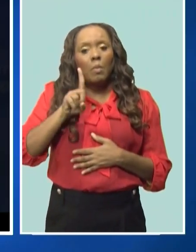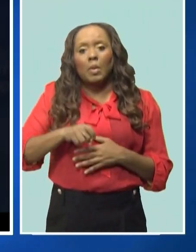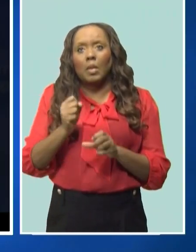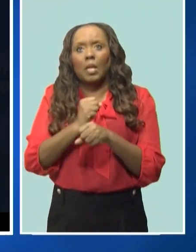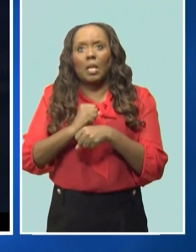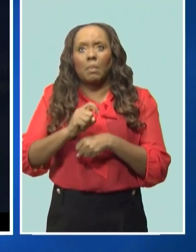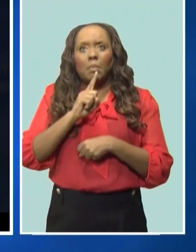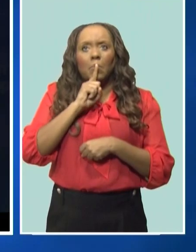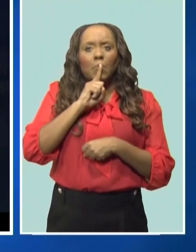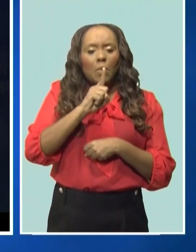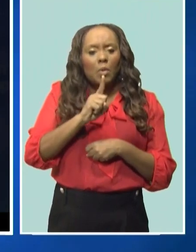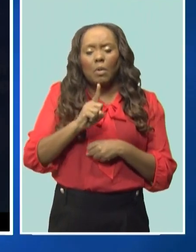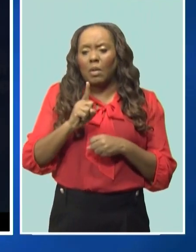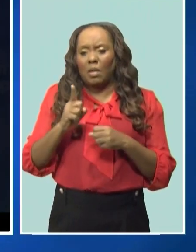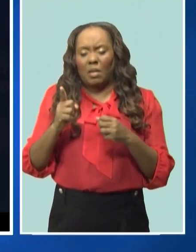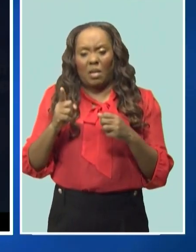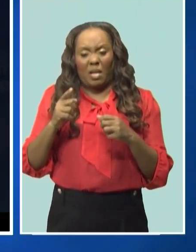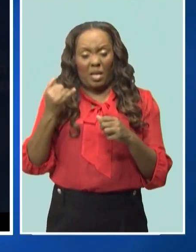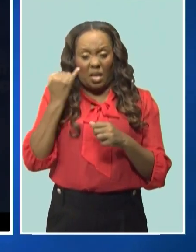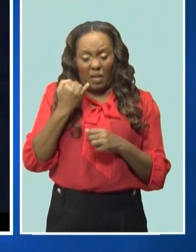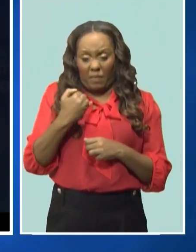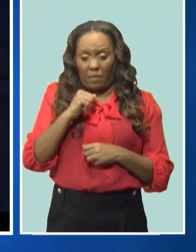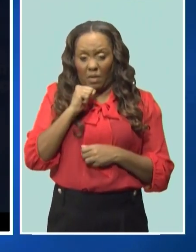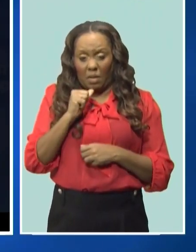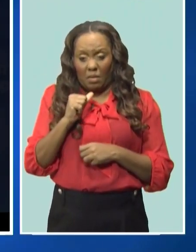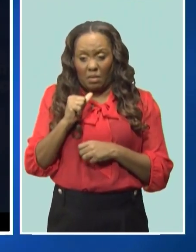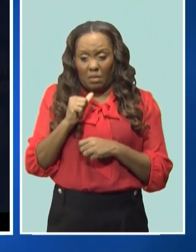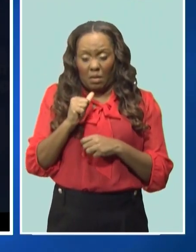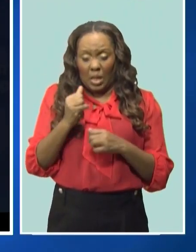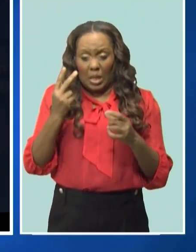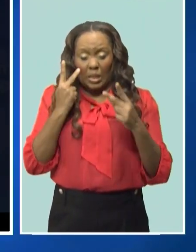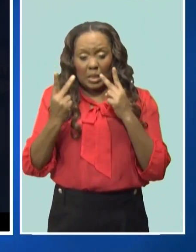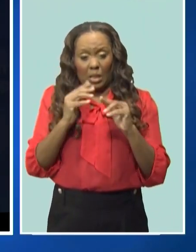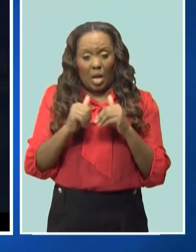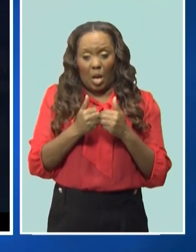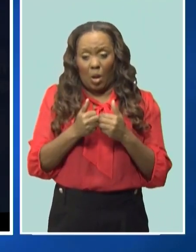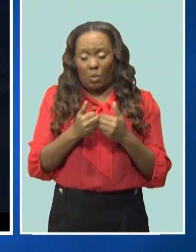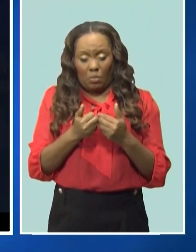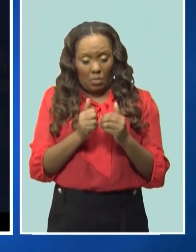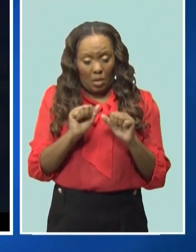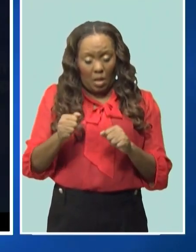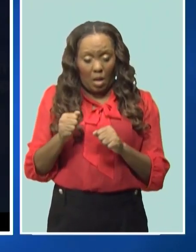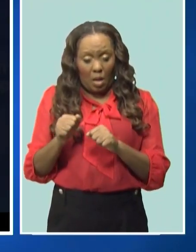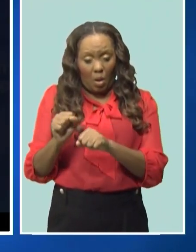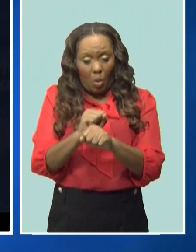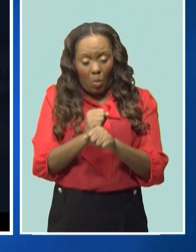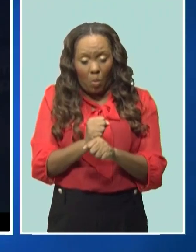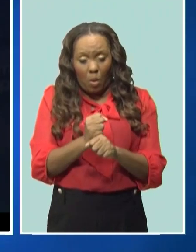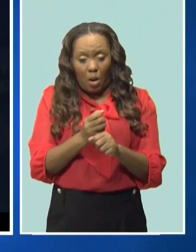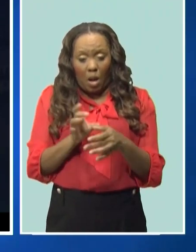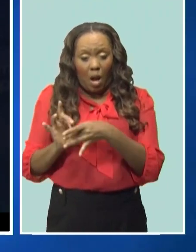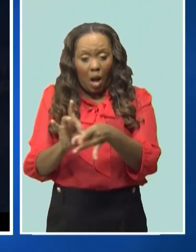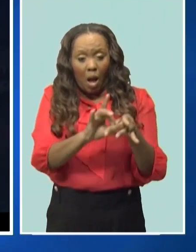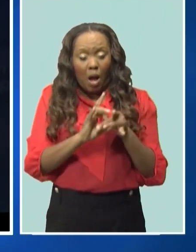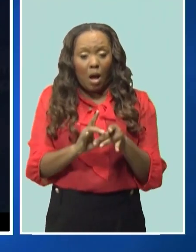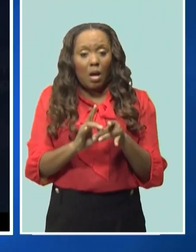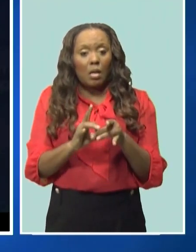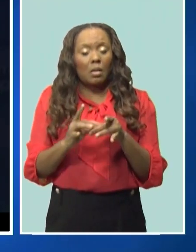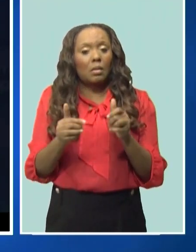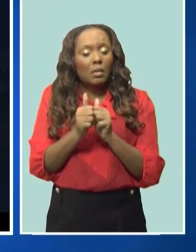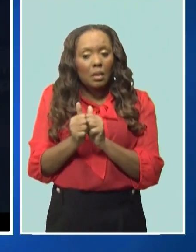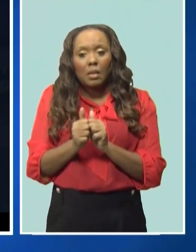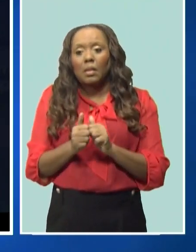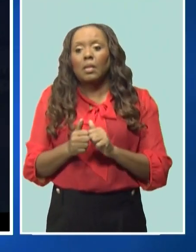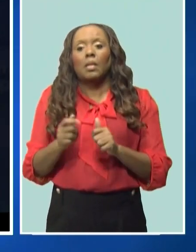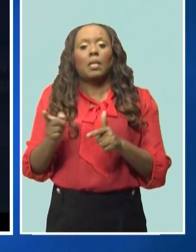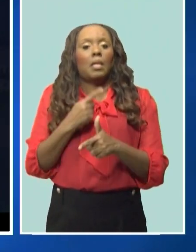is a path to fragmentation, a descent into trade wars and dwindling global cooperation. It is a world where